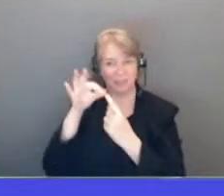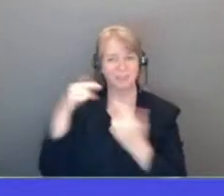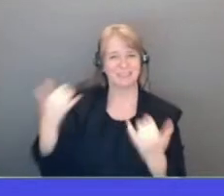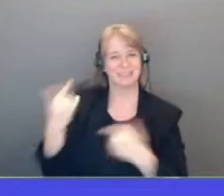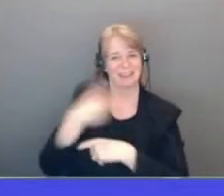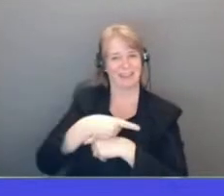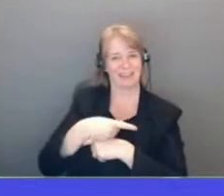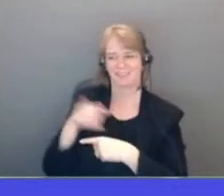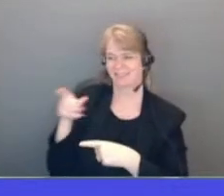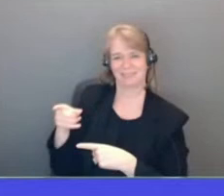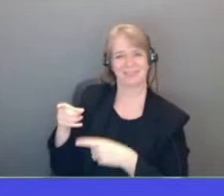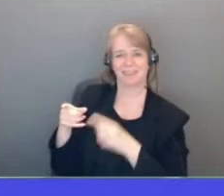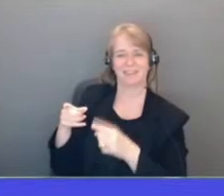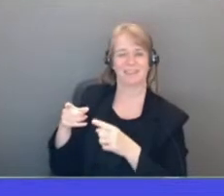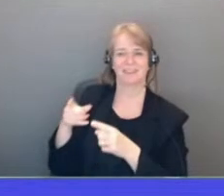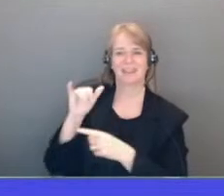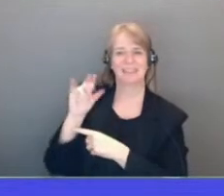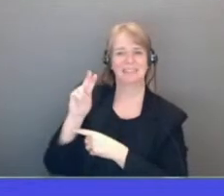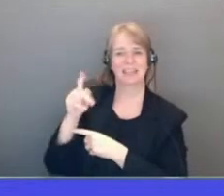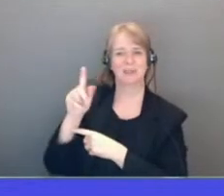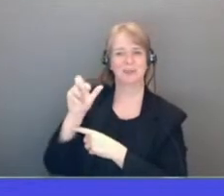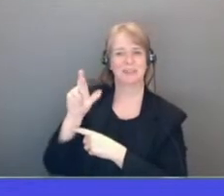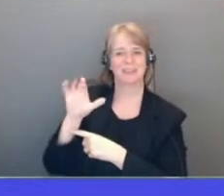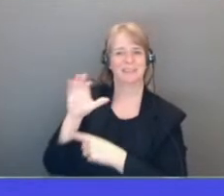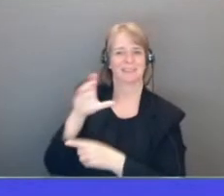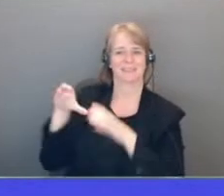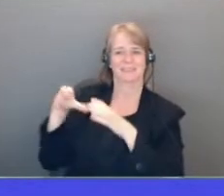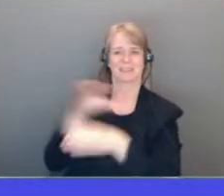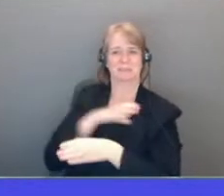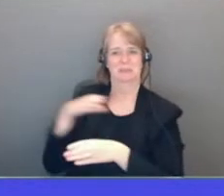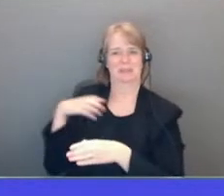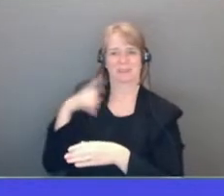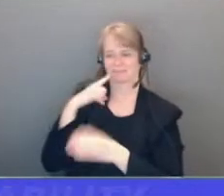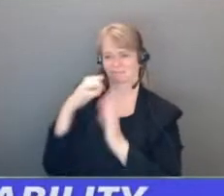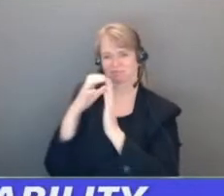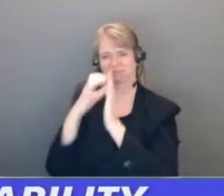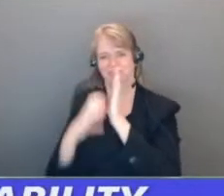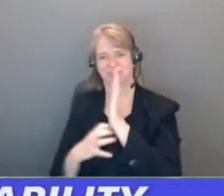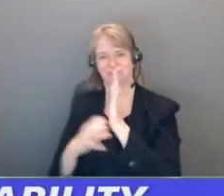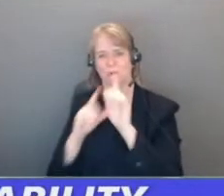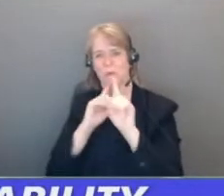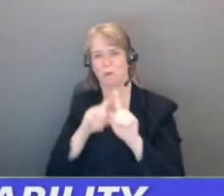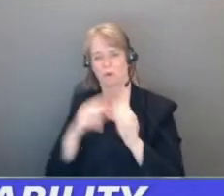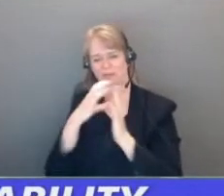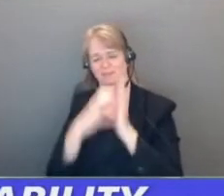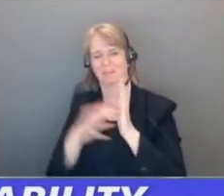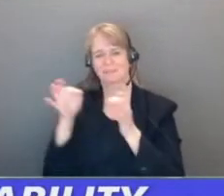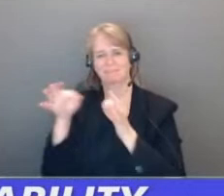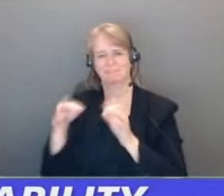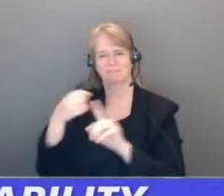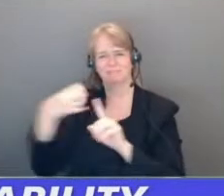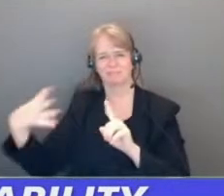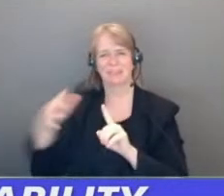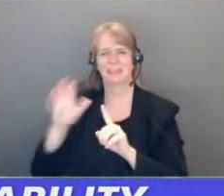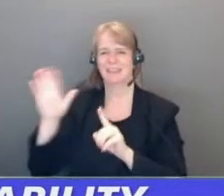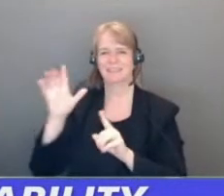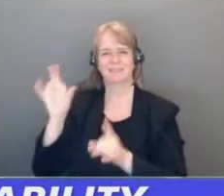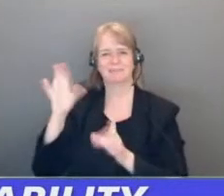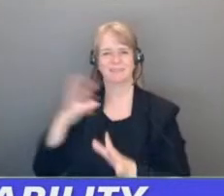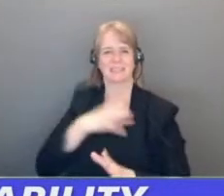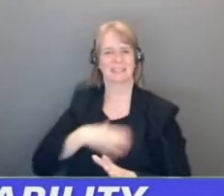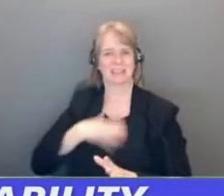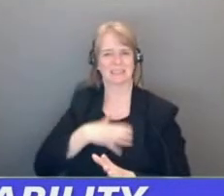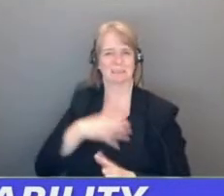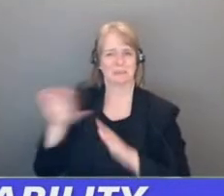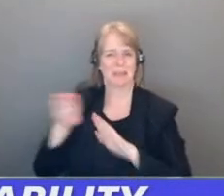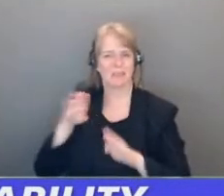outlining his outrageous and disgraceful and disgusting behavior. I don't blame members of council for not wanting to listen to that nonsense.